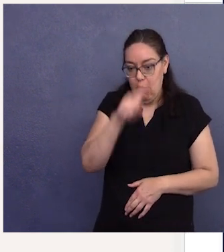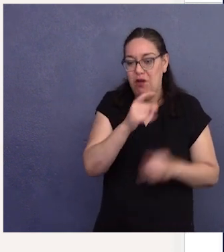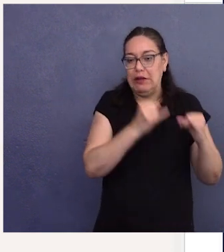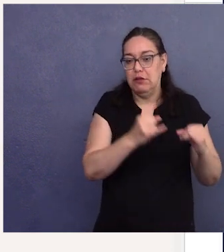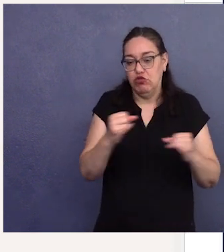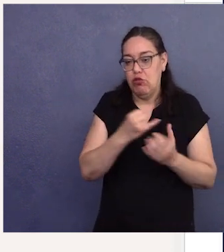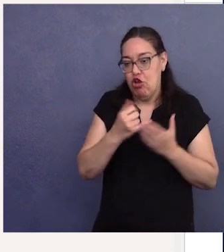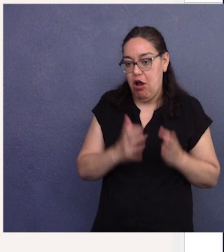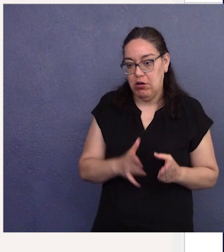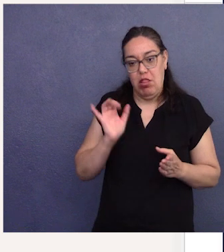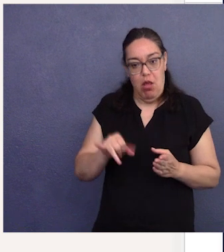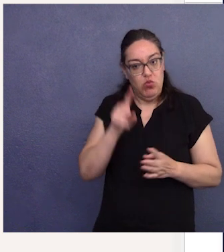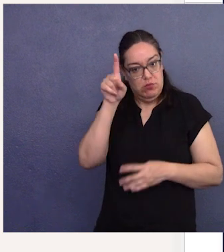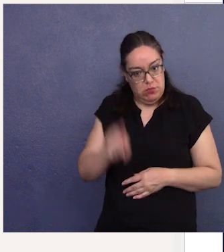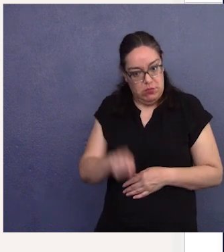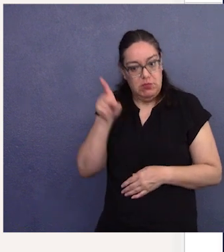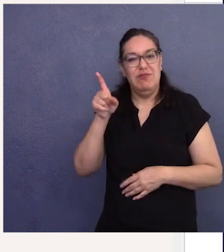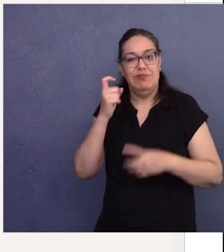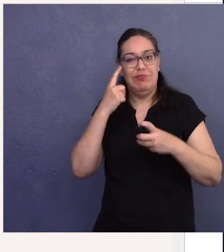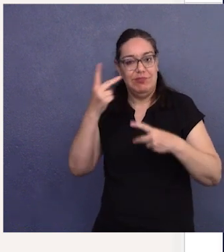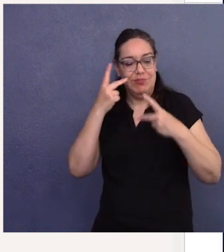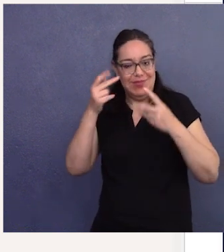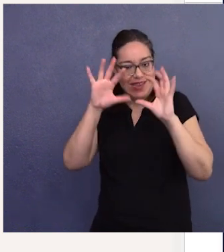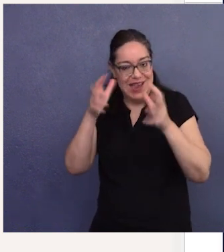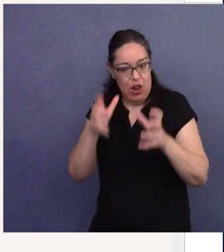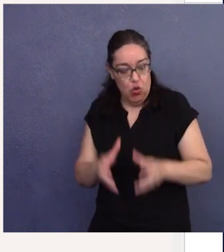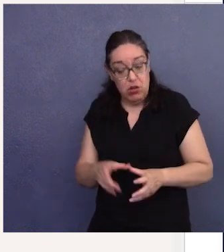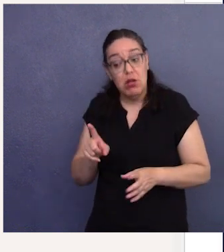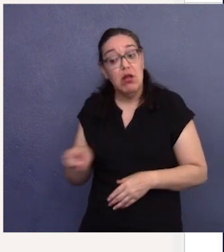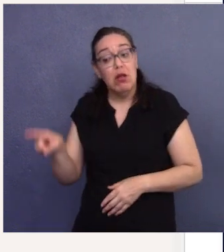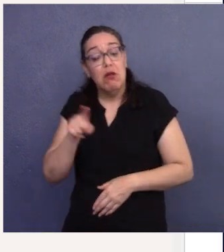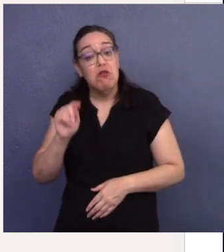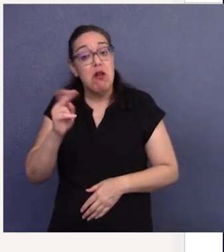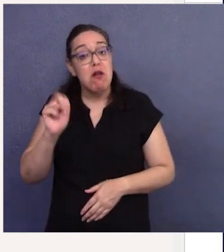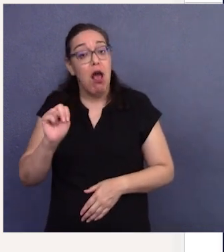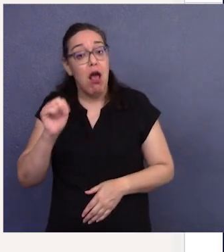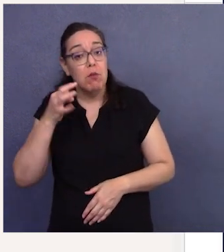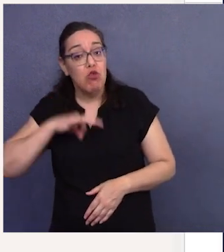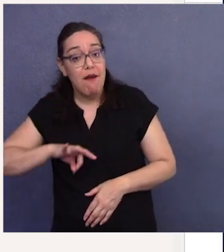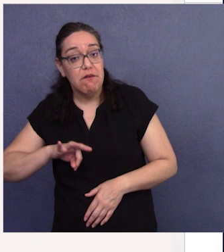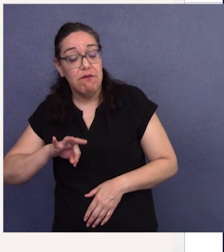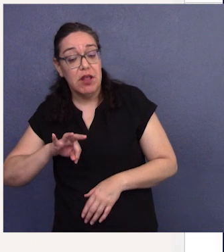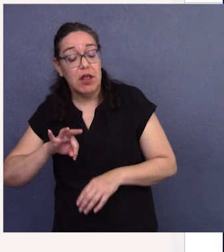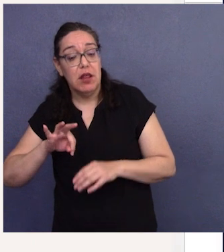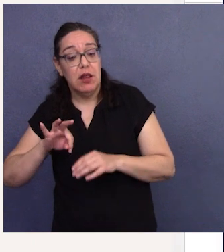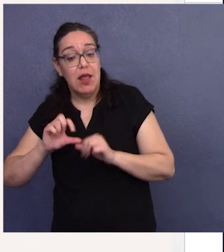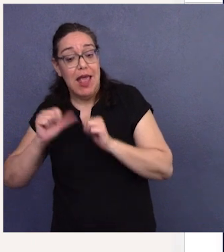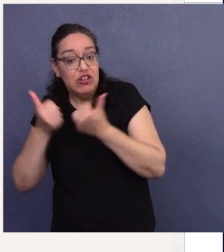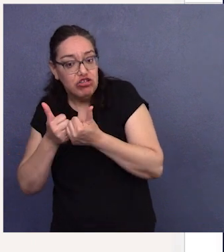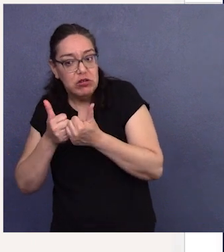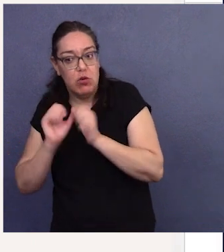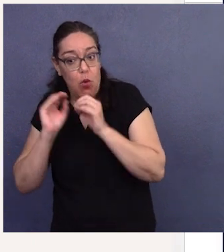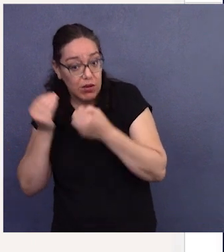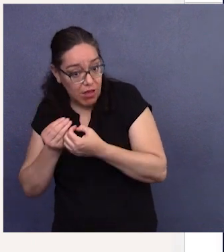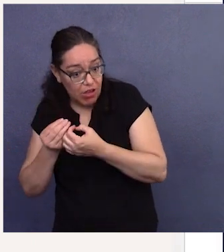So those are the categories. So for the nonprofit entities and agencies, the local agencies